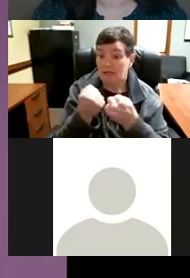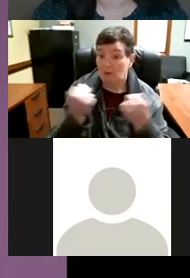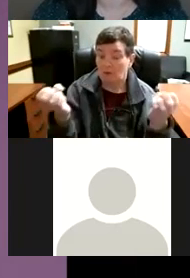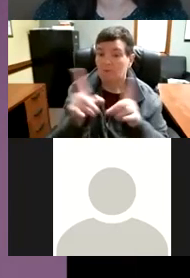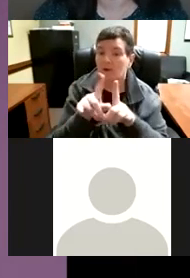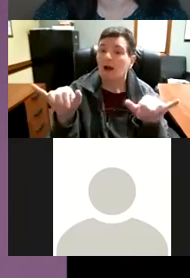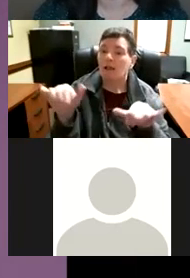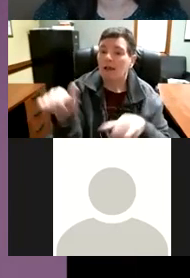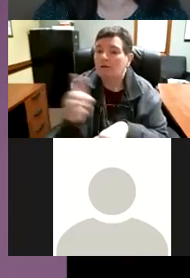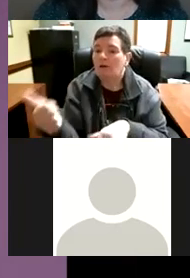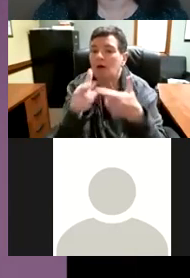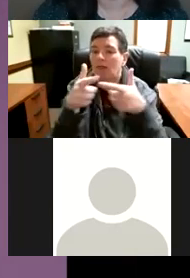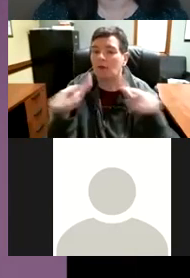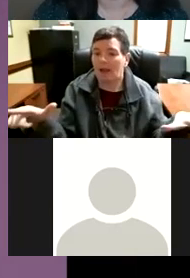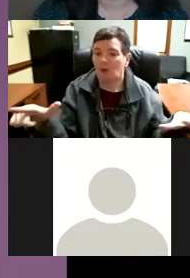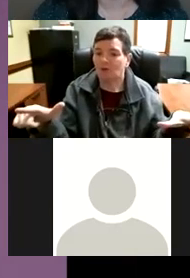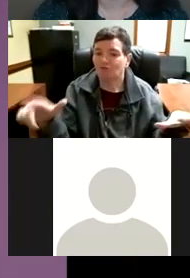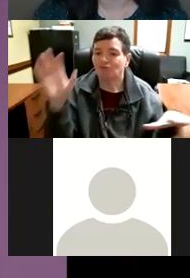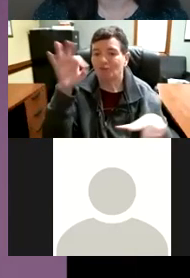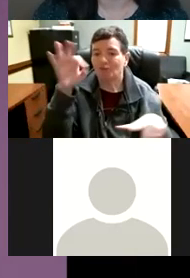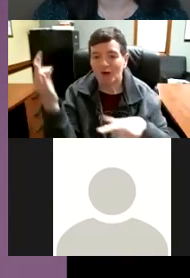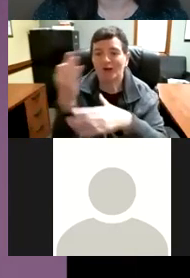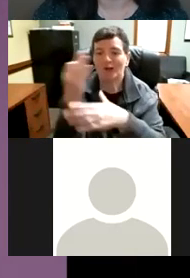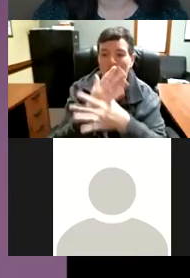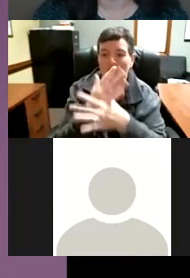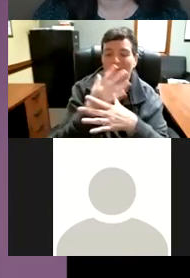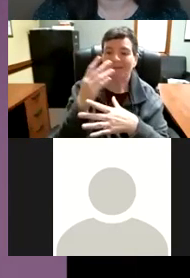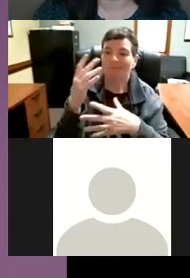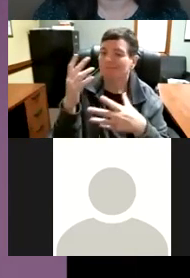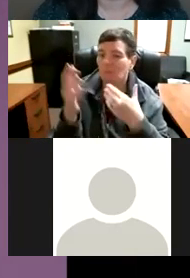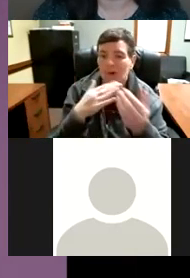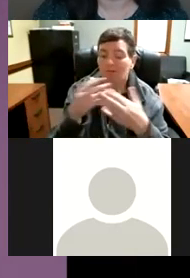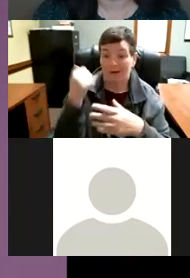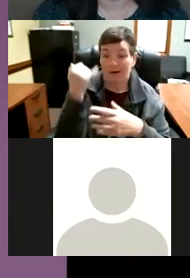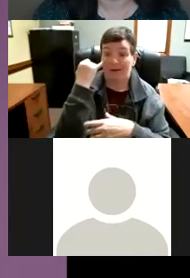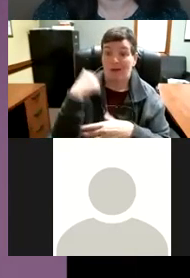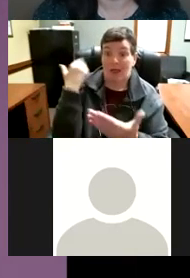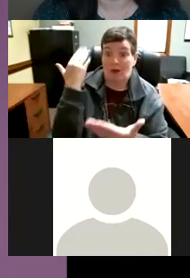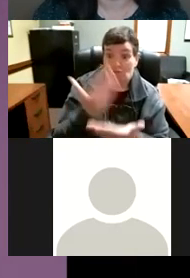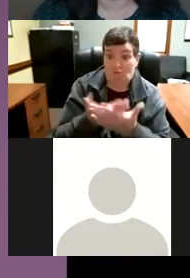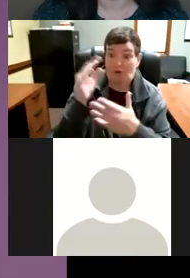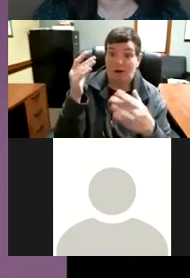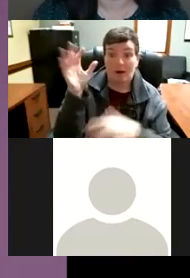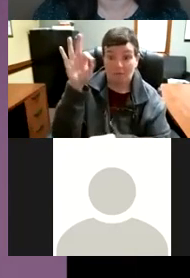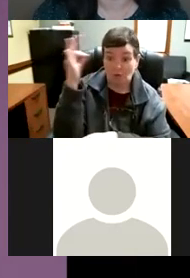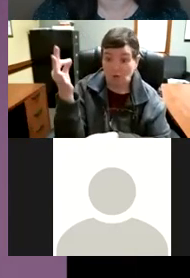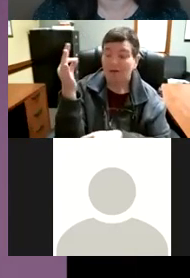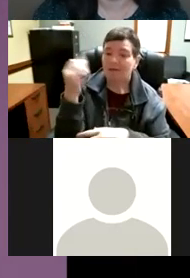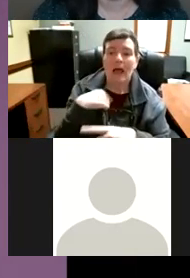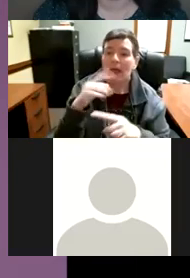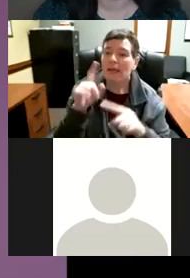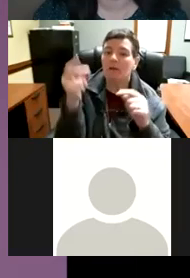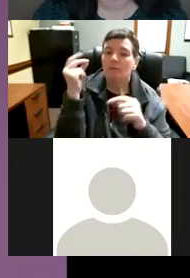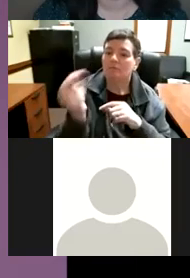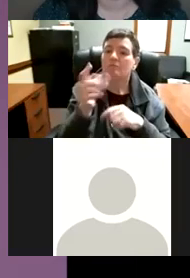foreign language. So if you were to drop me in France, I'm just not automatically going to be able to speak French.